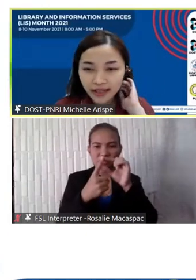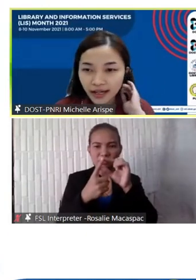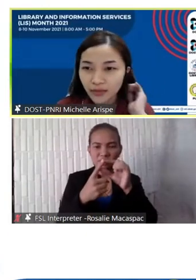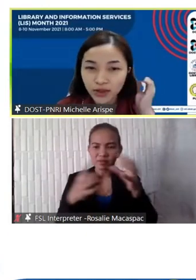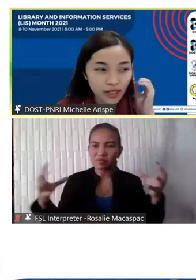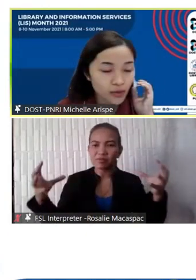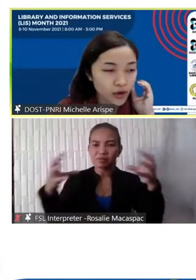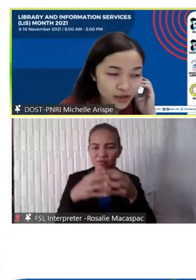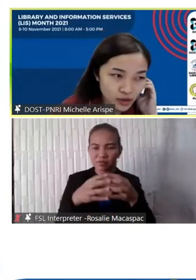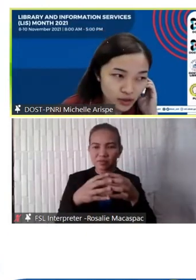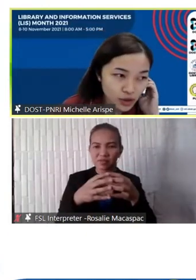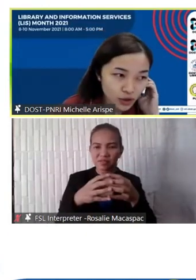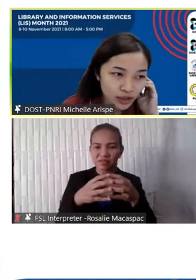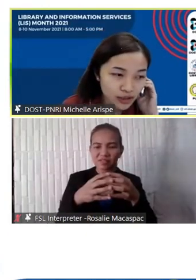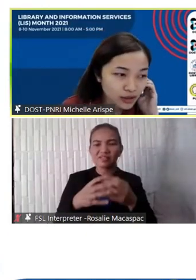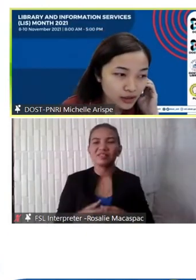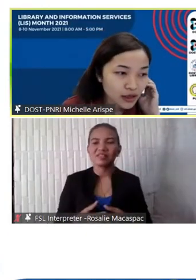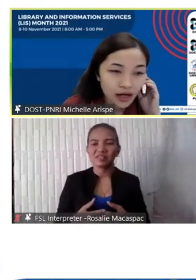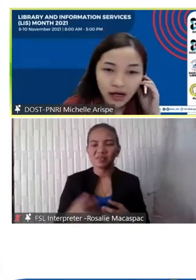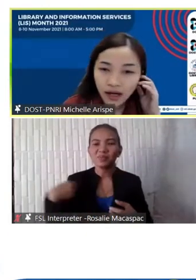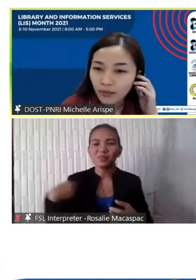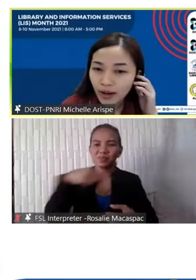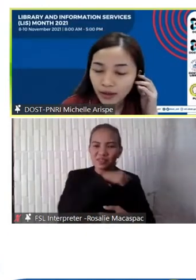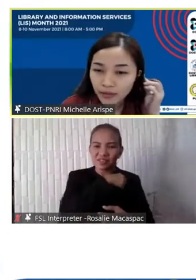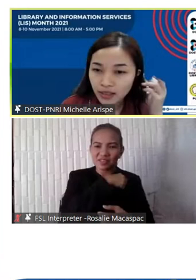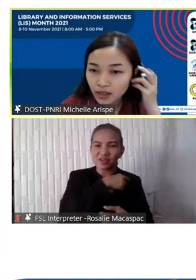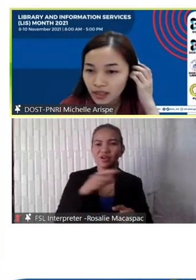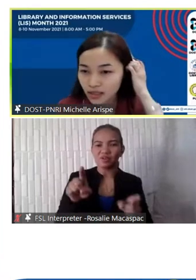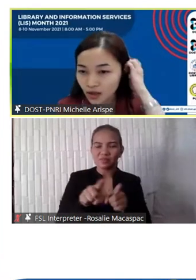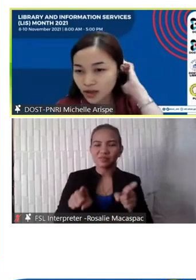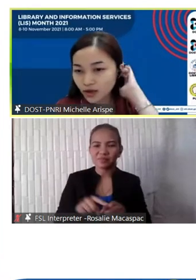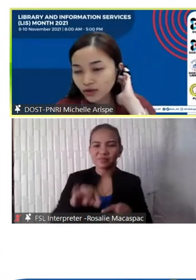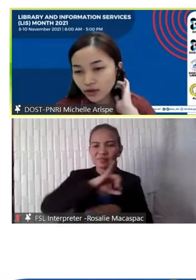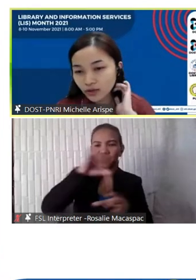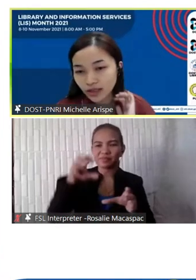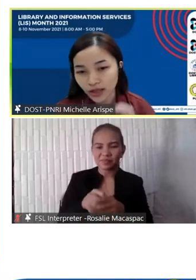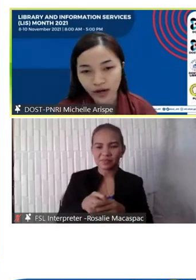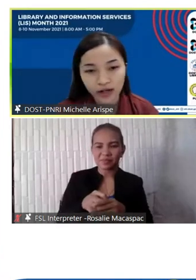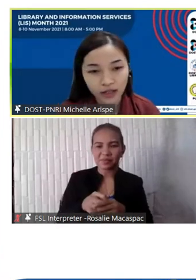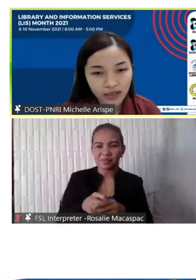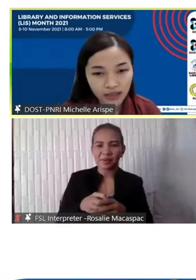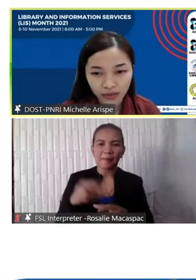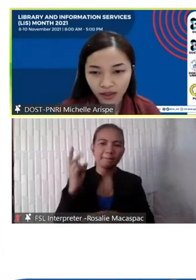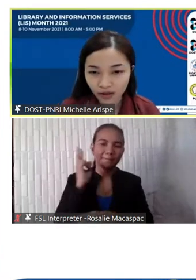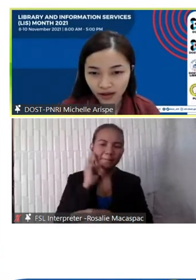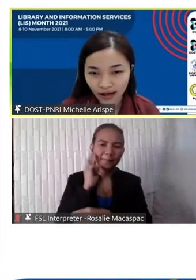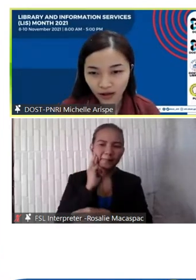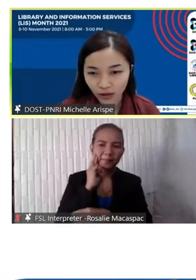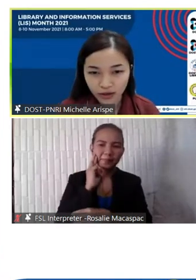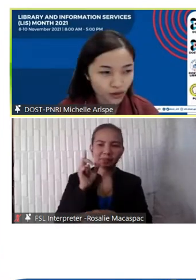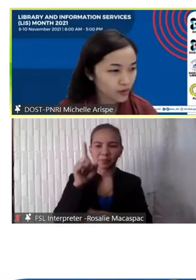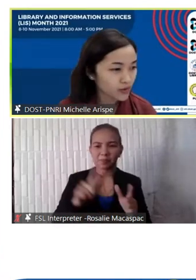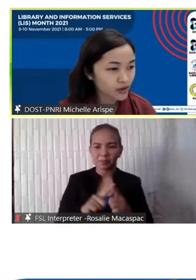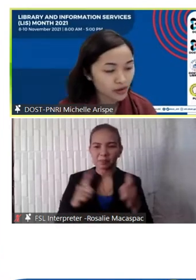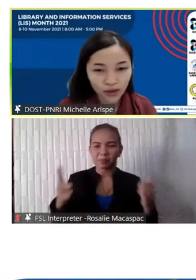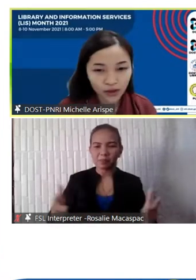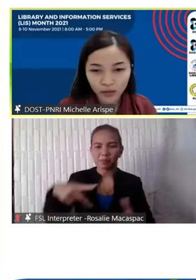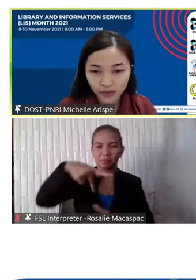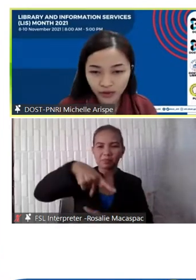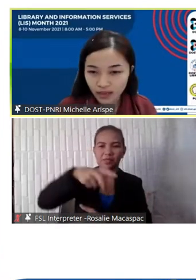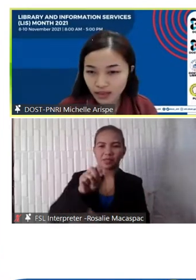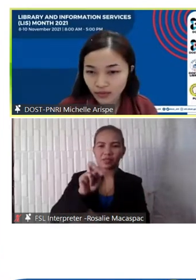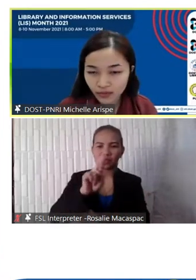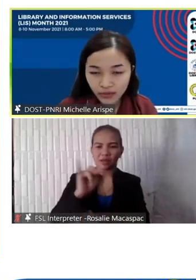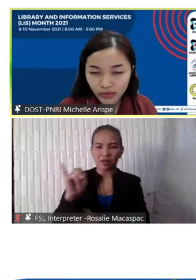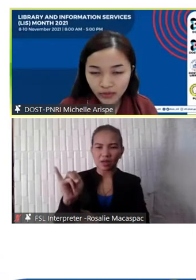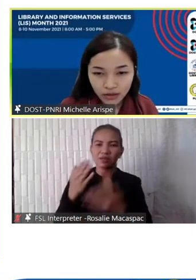We talaga, because I'm also joined by Ms. Risa, one of our librarians at PNRI also. Thank you,